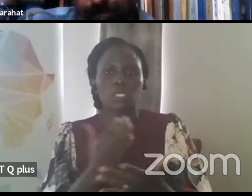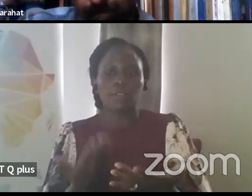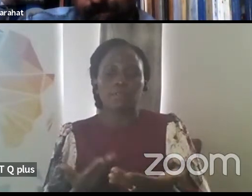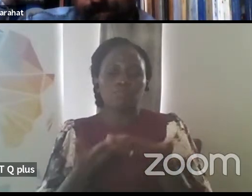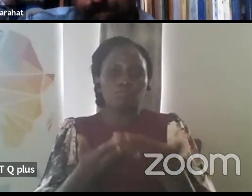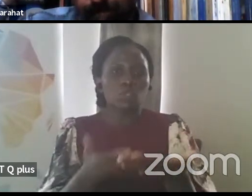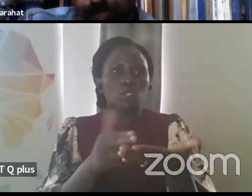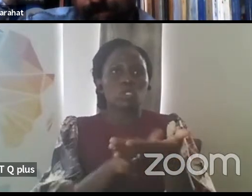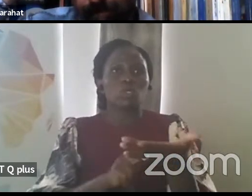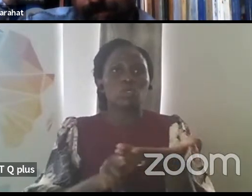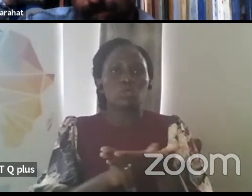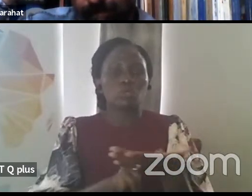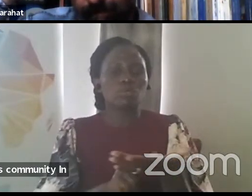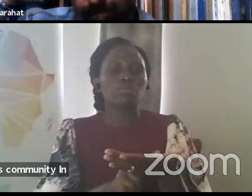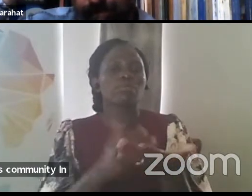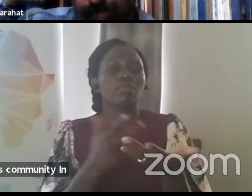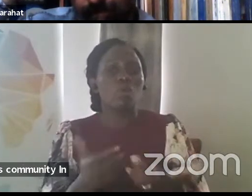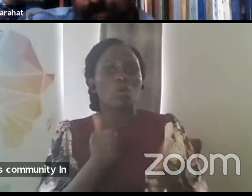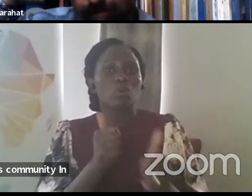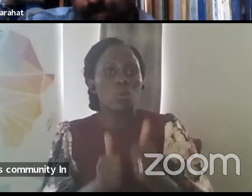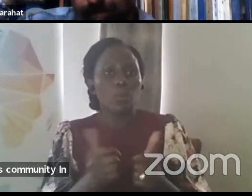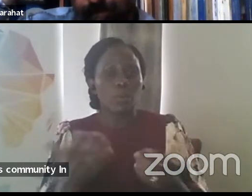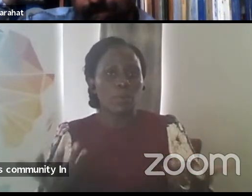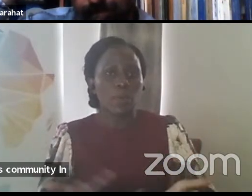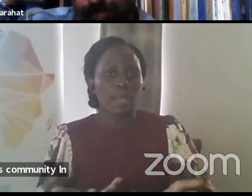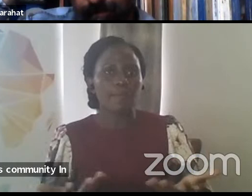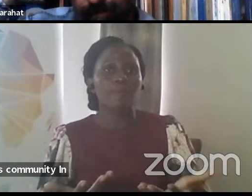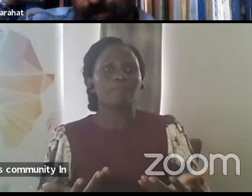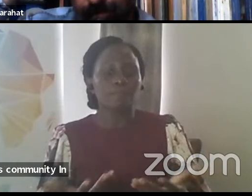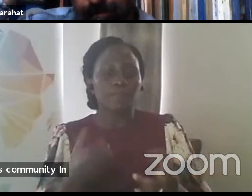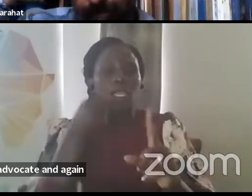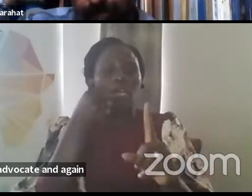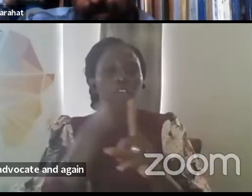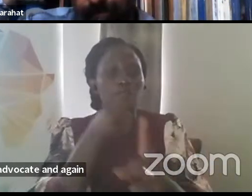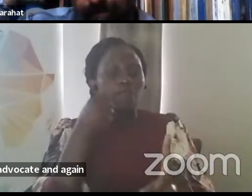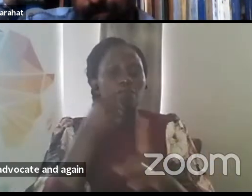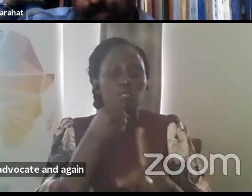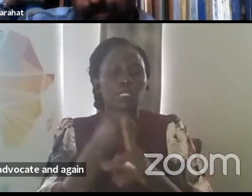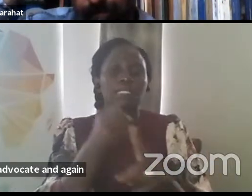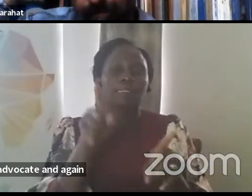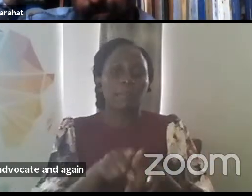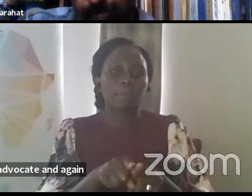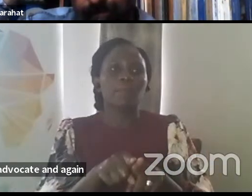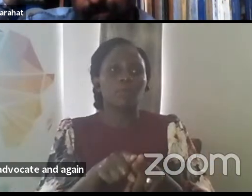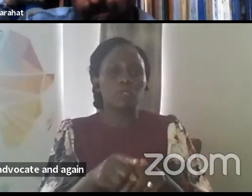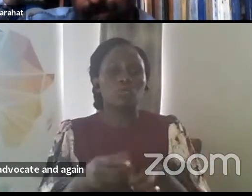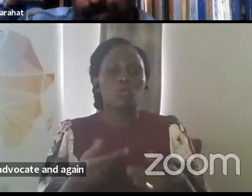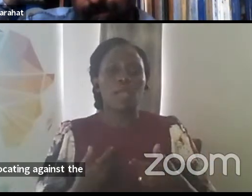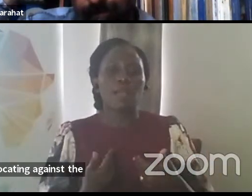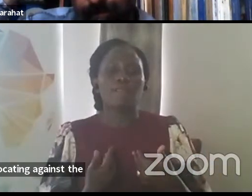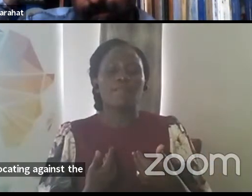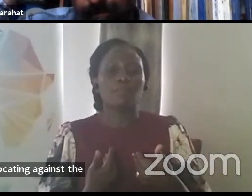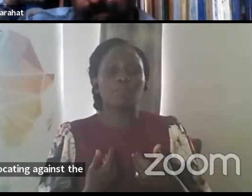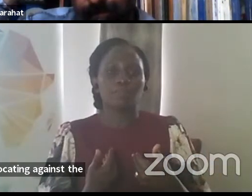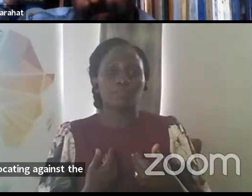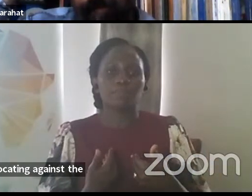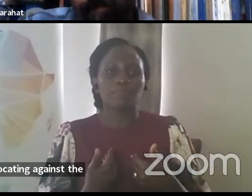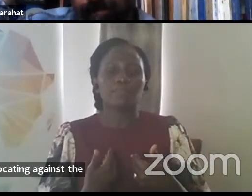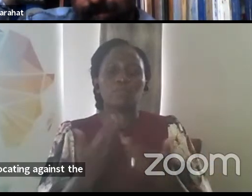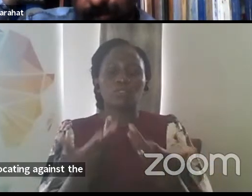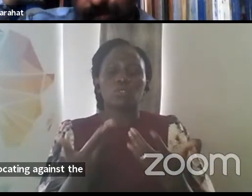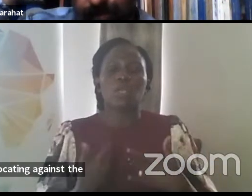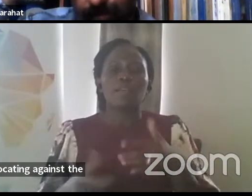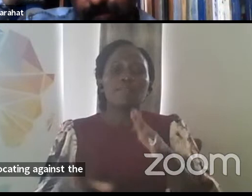for when they were like advocating against the law, the draft law actually didn't